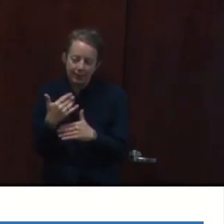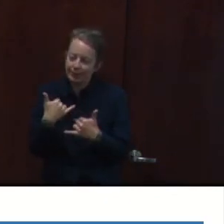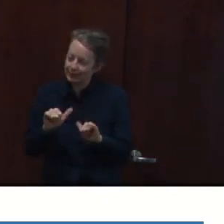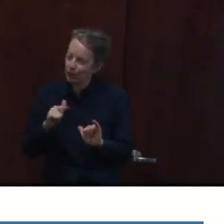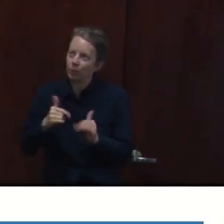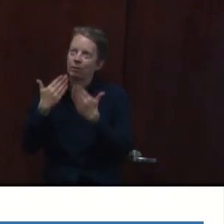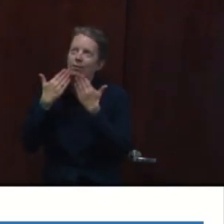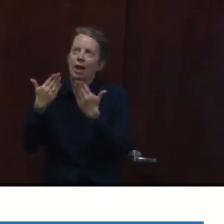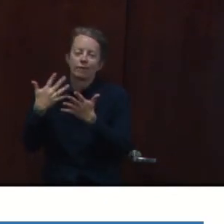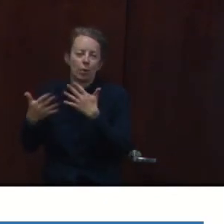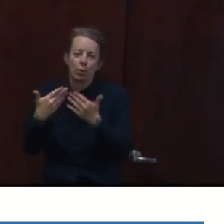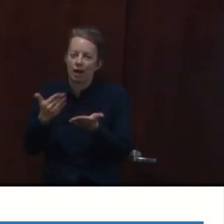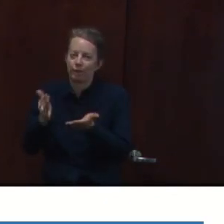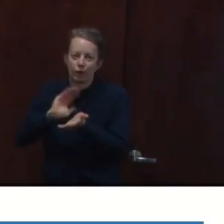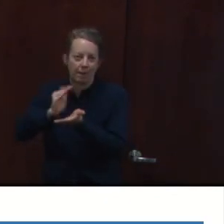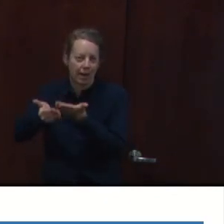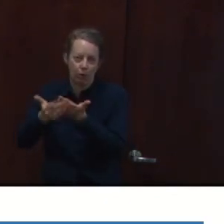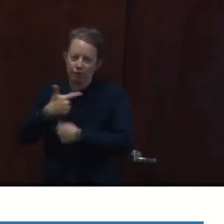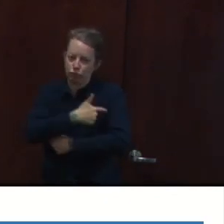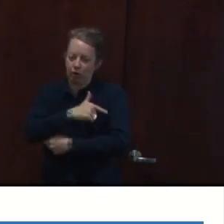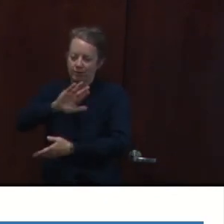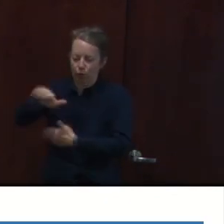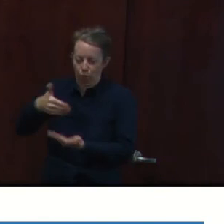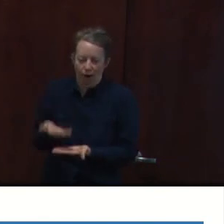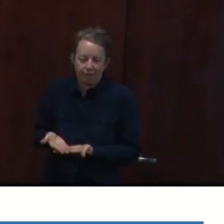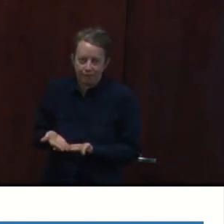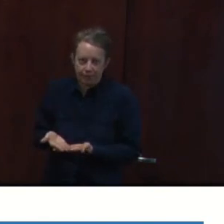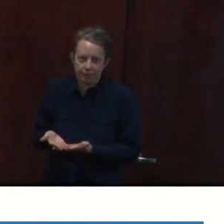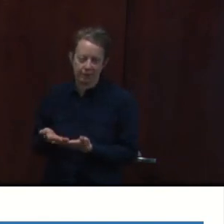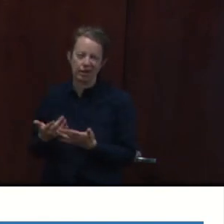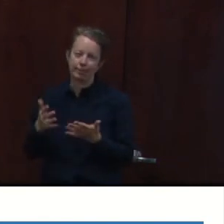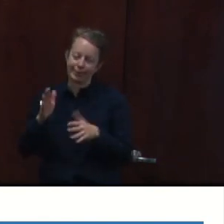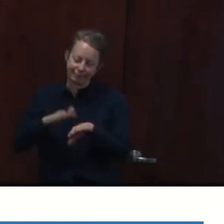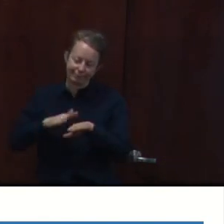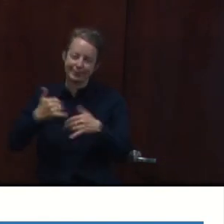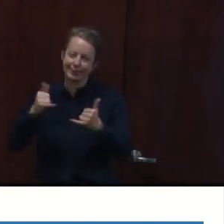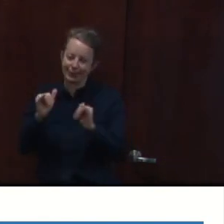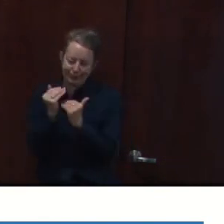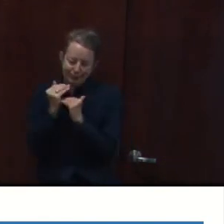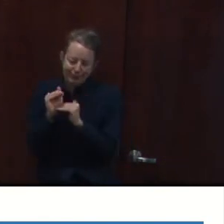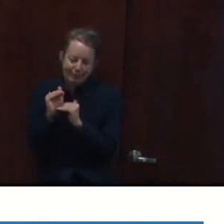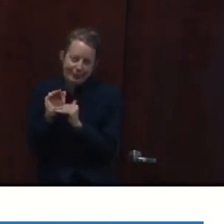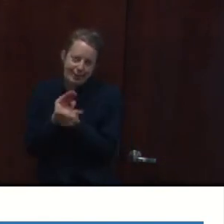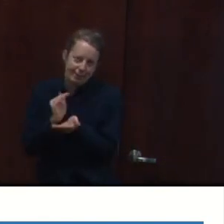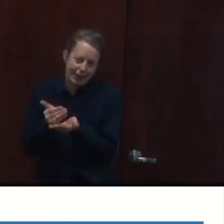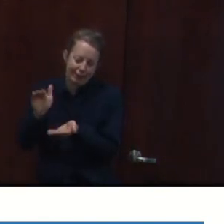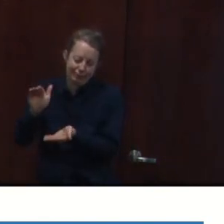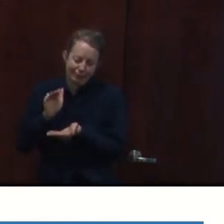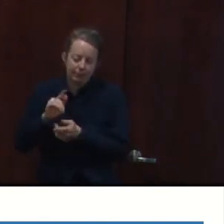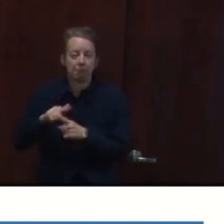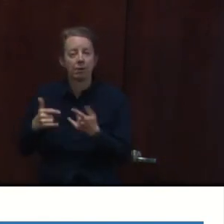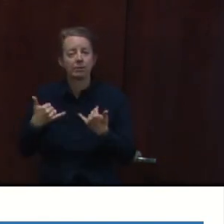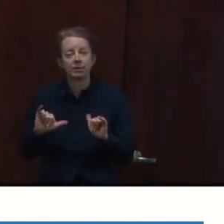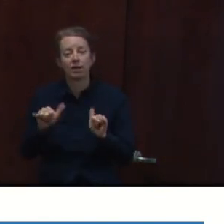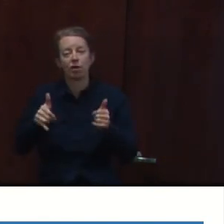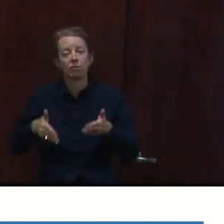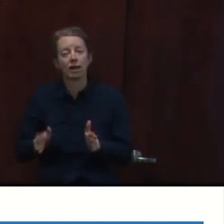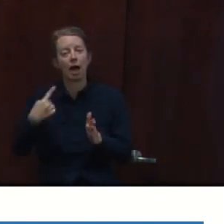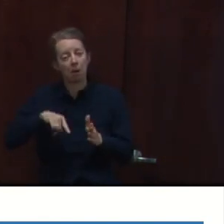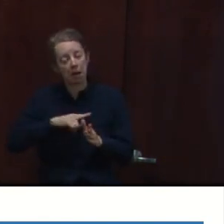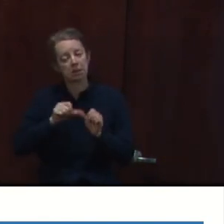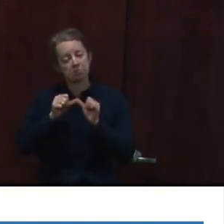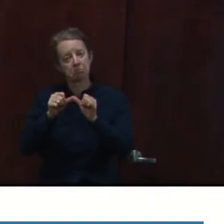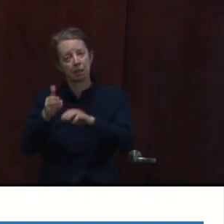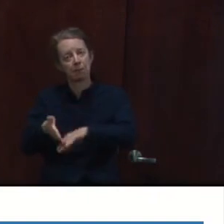that we get in addition to our regular shipment. They are still very limited, but do allow us to improve and sort of allow us